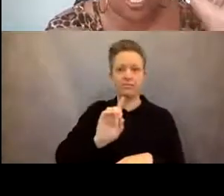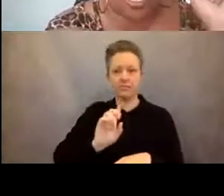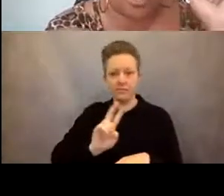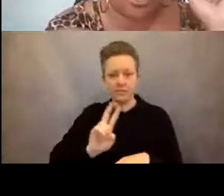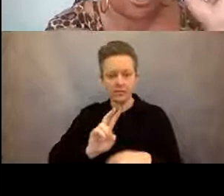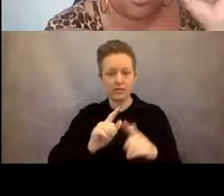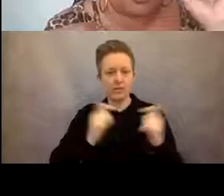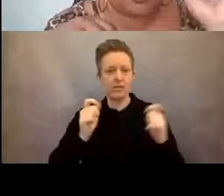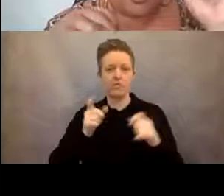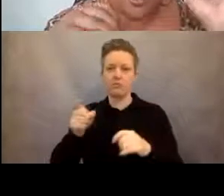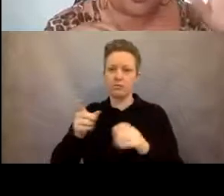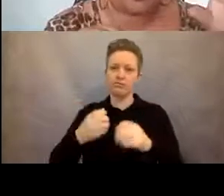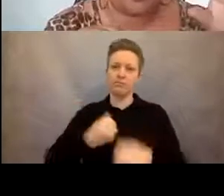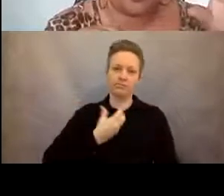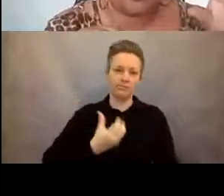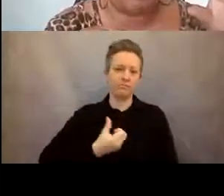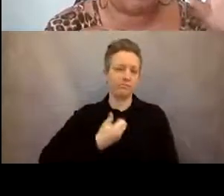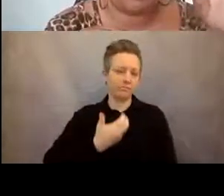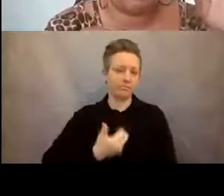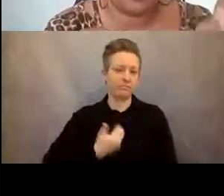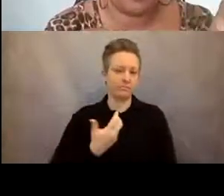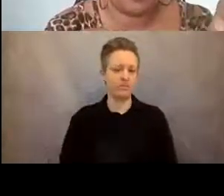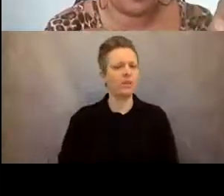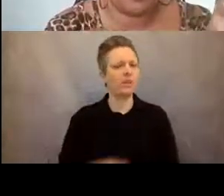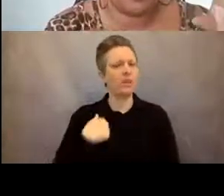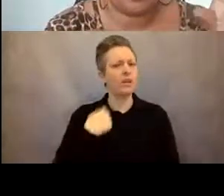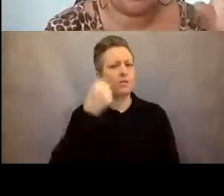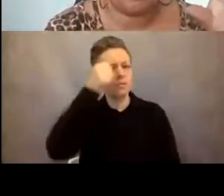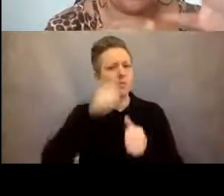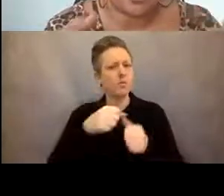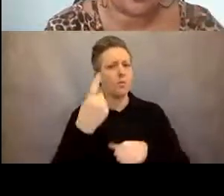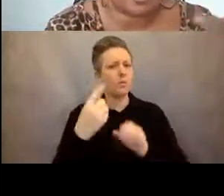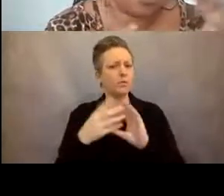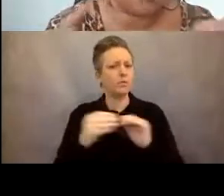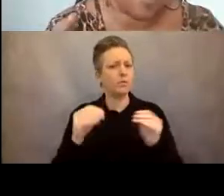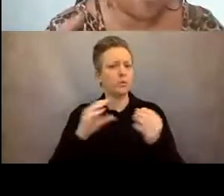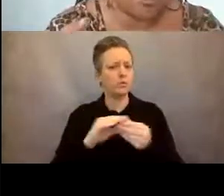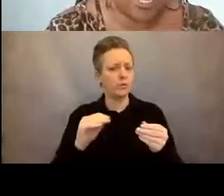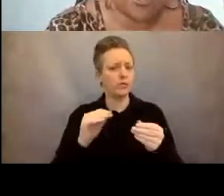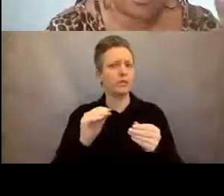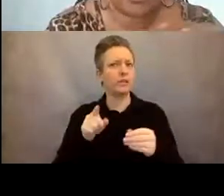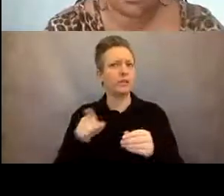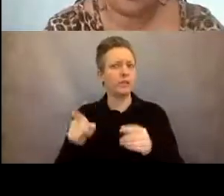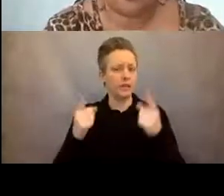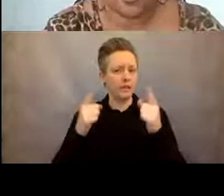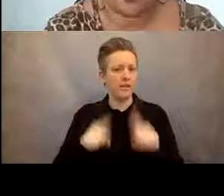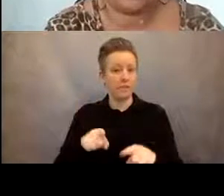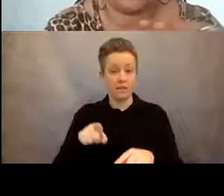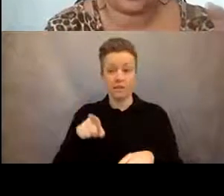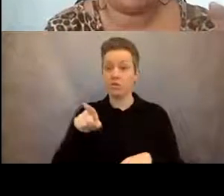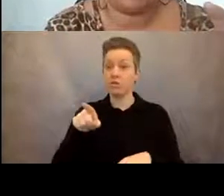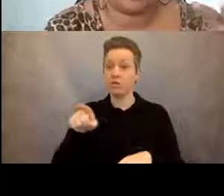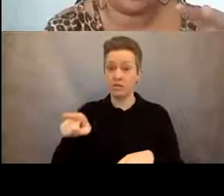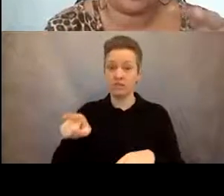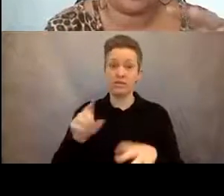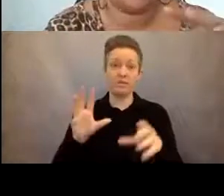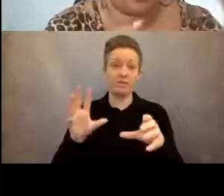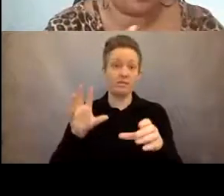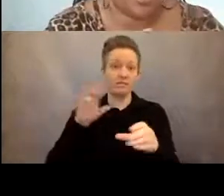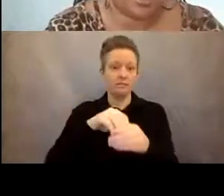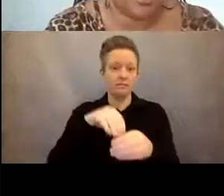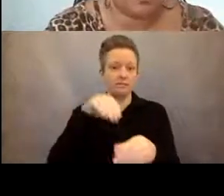told where she had actually been engaging in survival sex, that she had